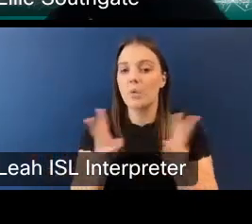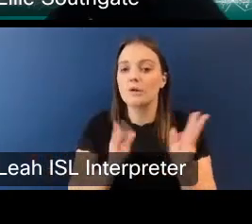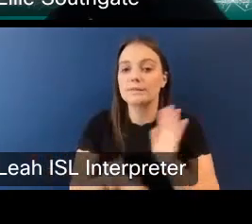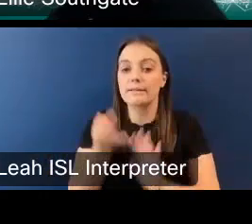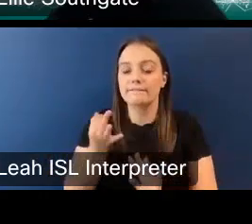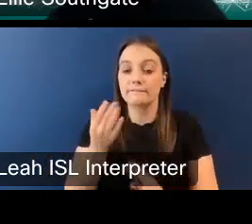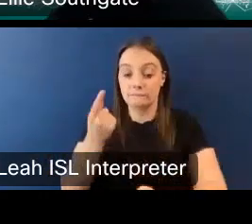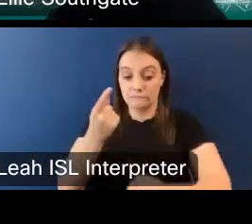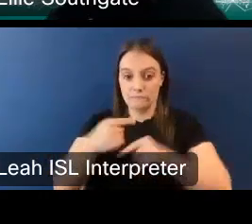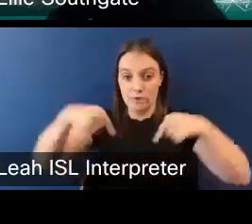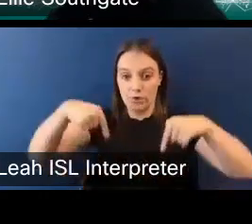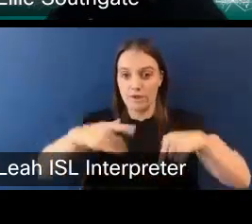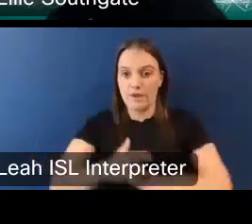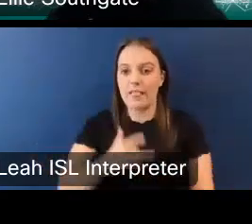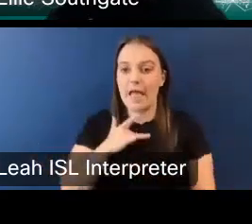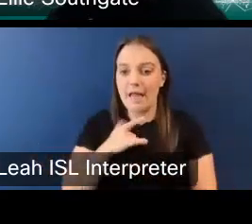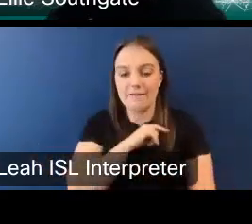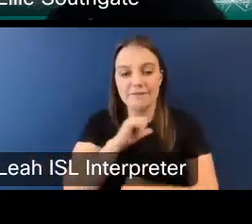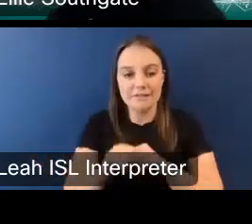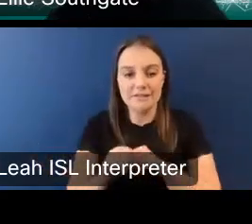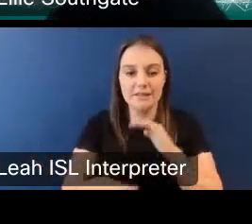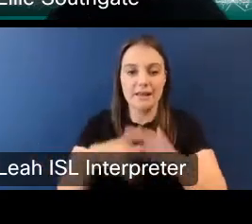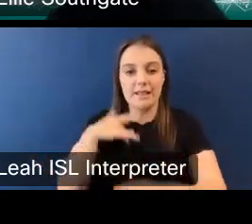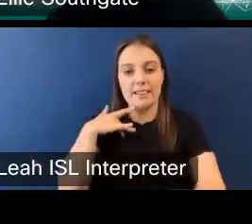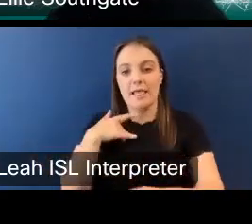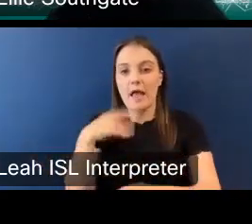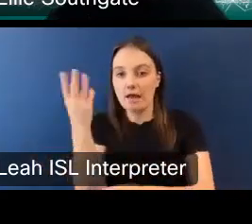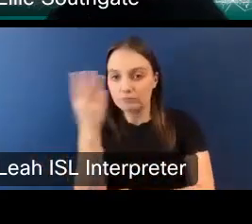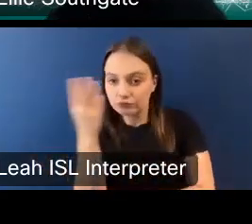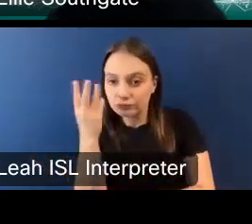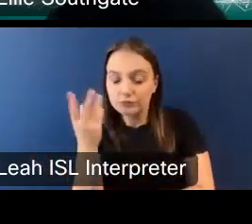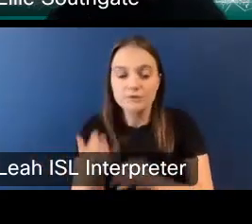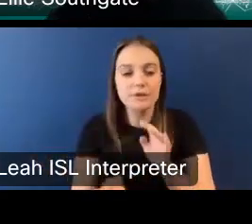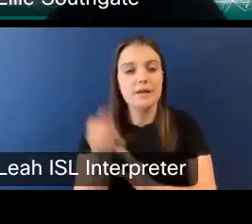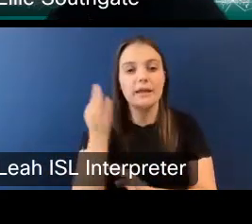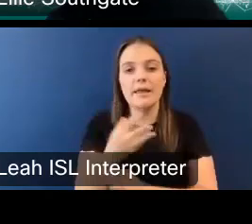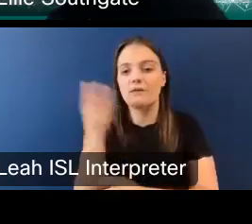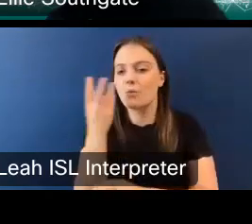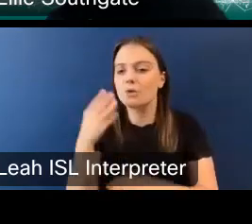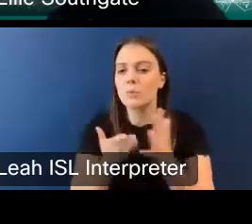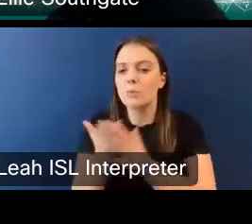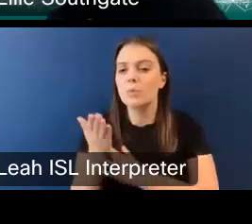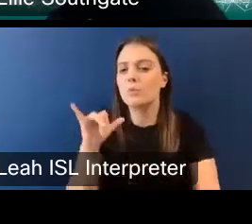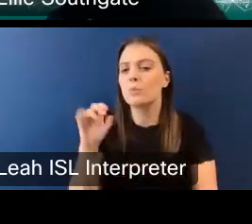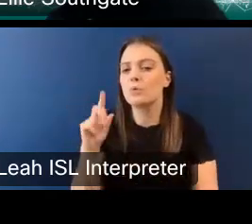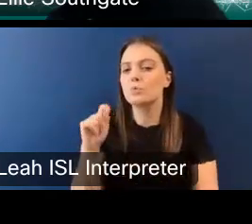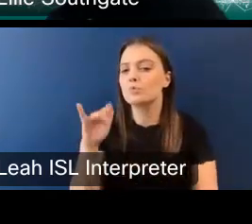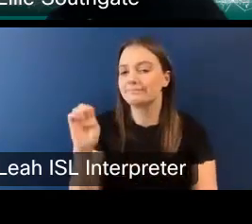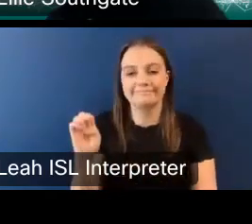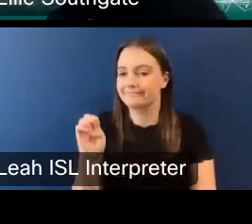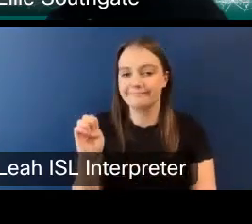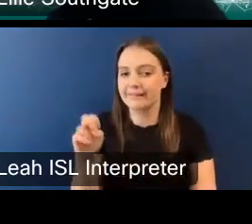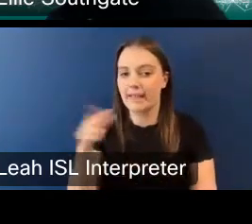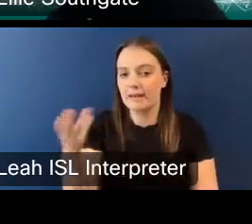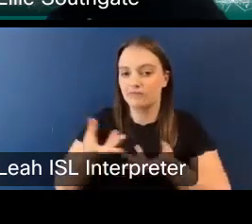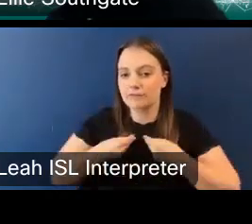webinar live today or logging on live today. If you're watching back via YouTube, that is not available. And you